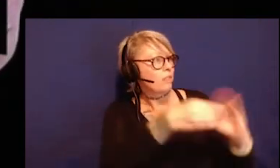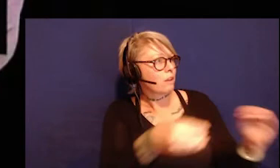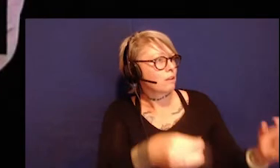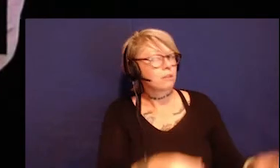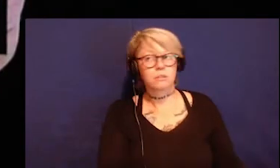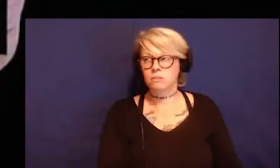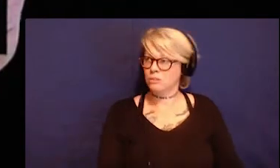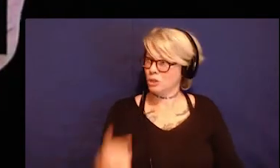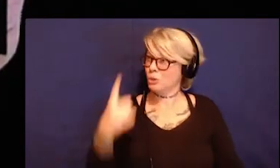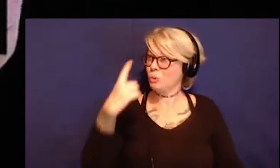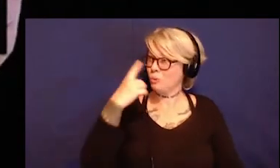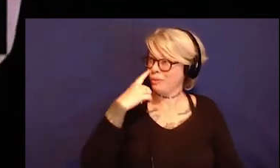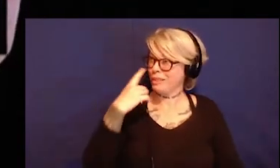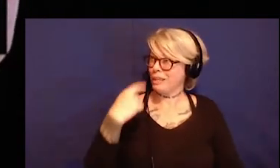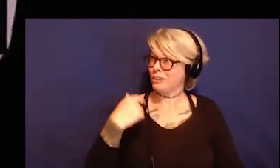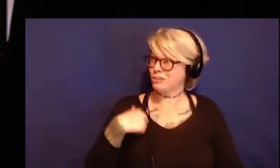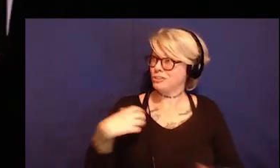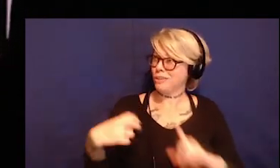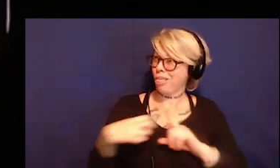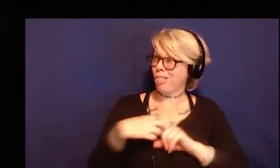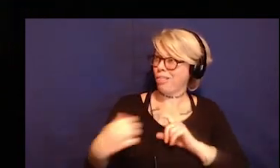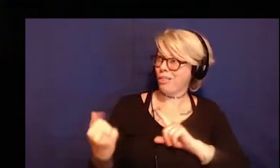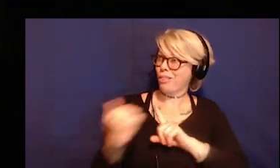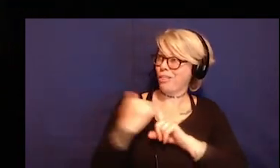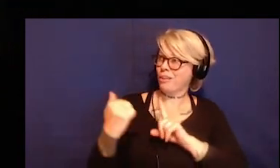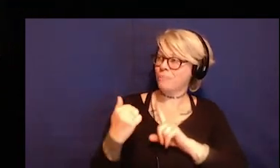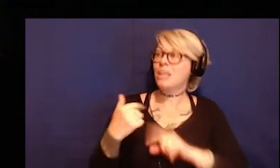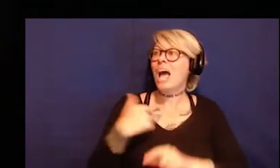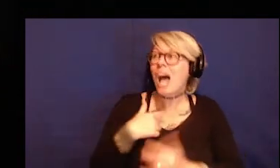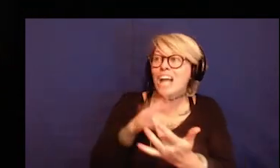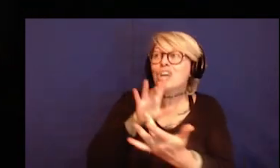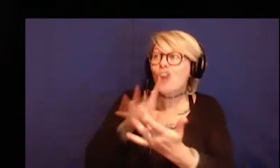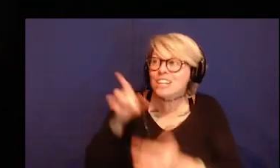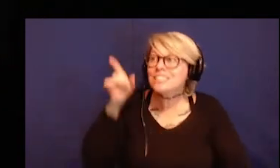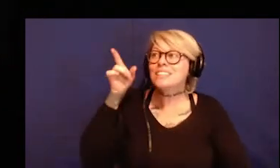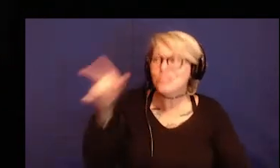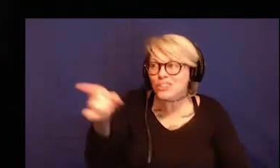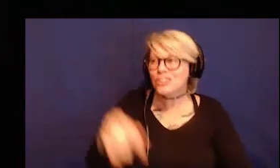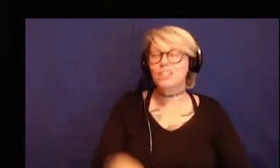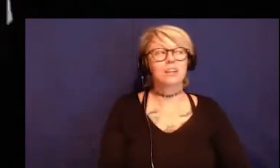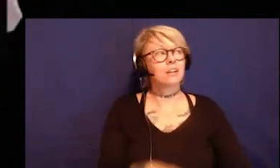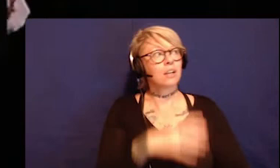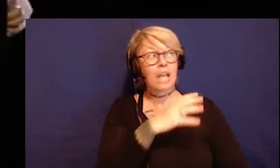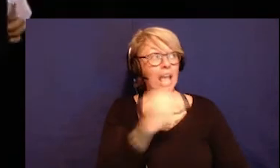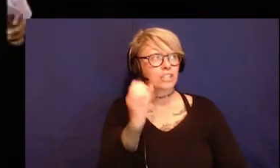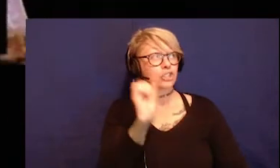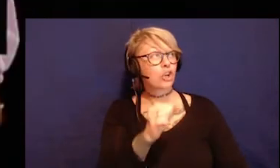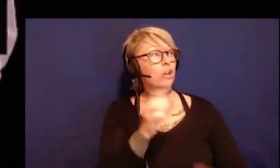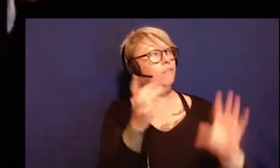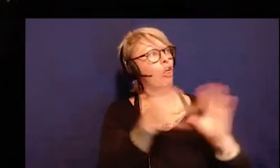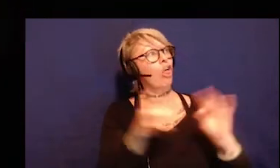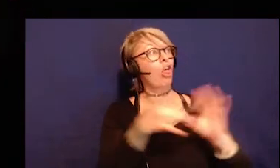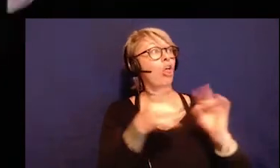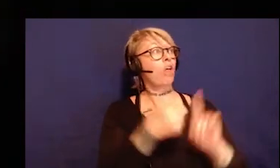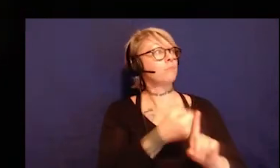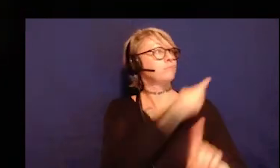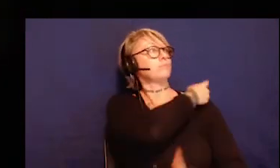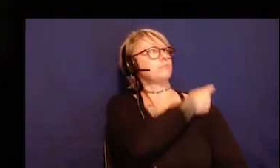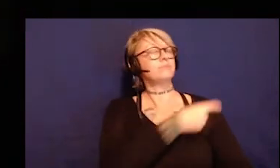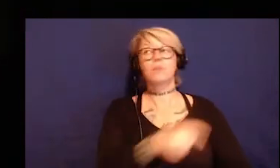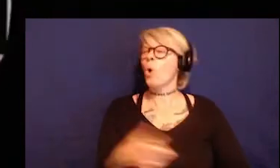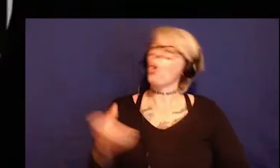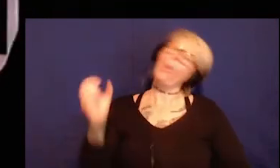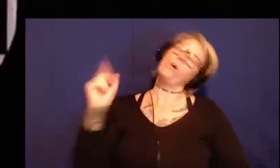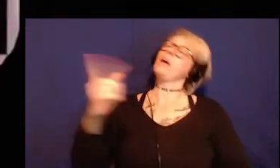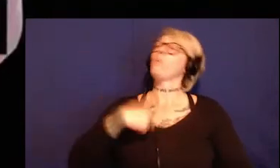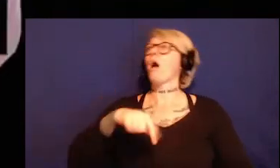think we're being catfished? I reached out to her. And she could have taken the story and ran with it. Okay, well, I